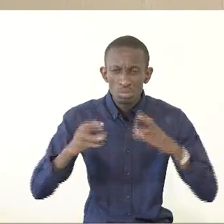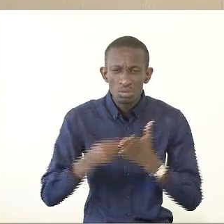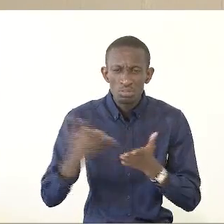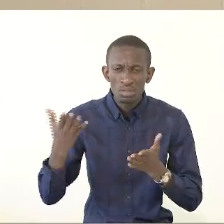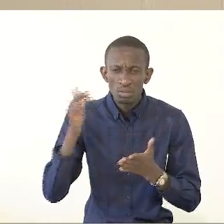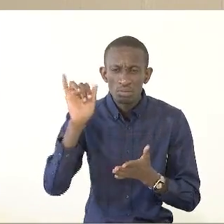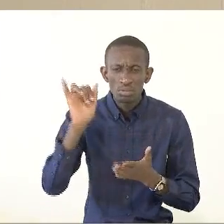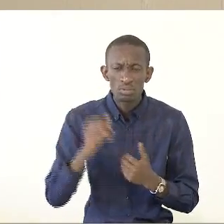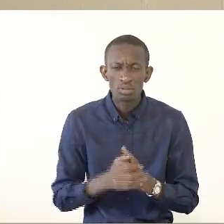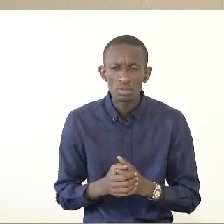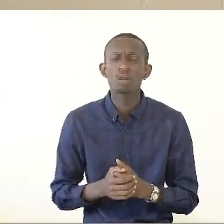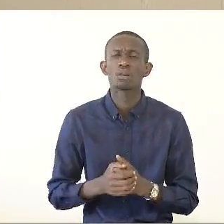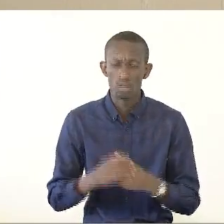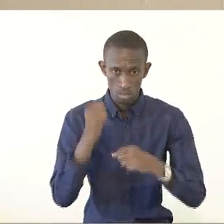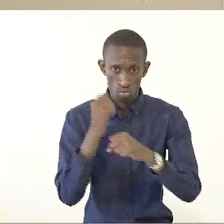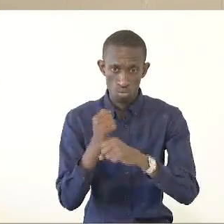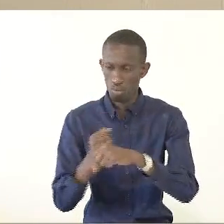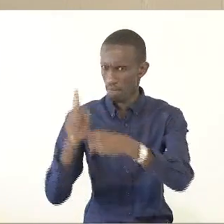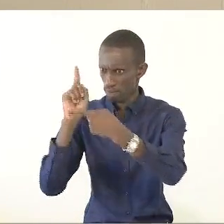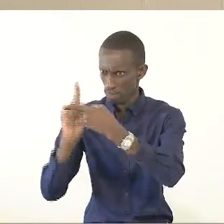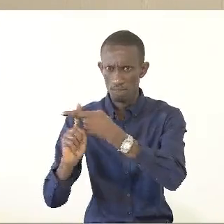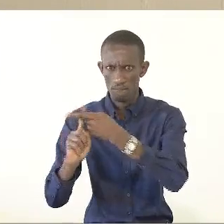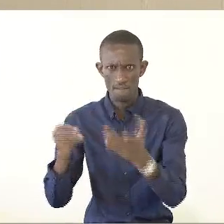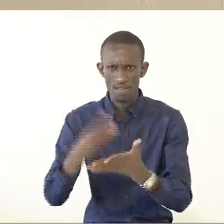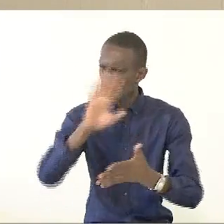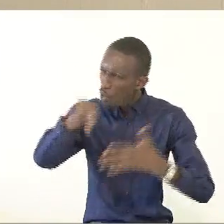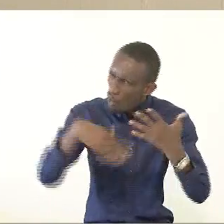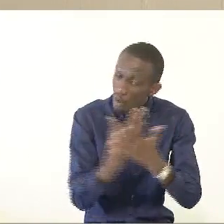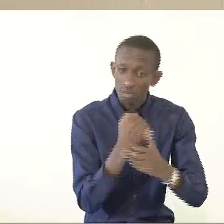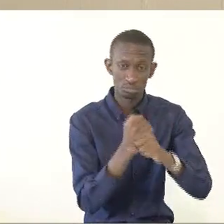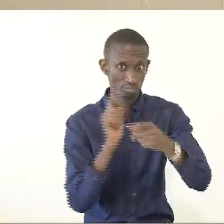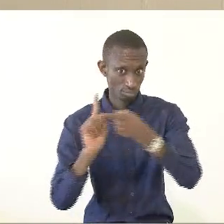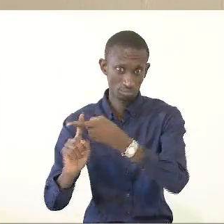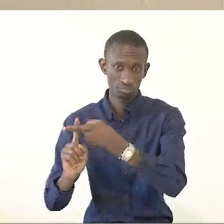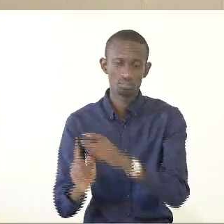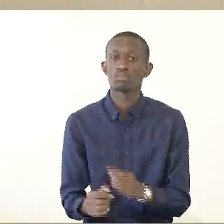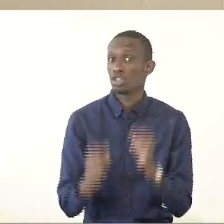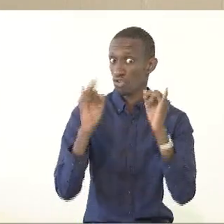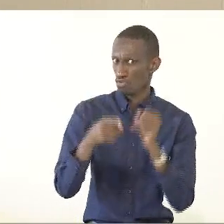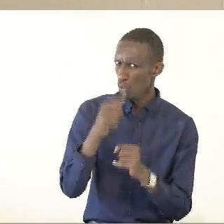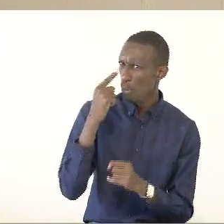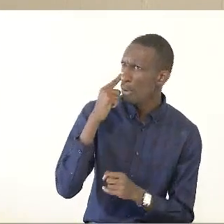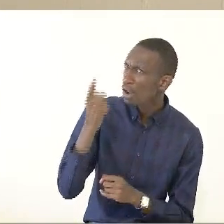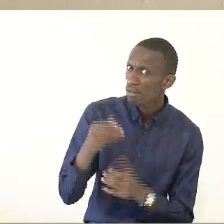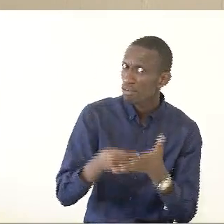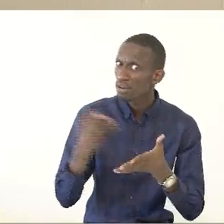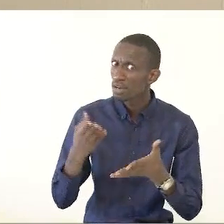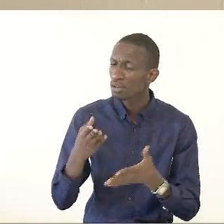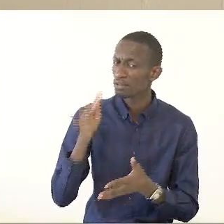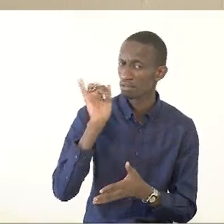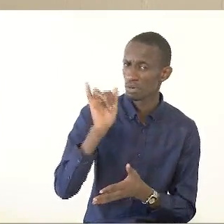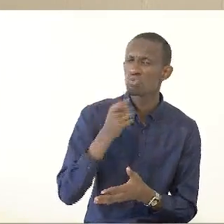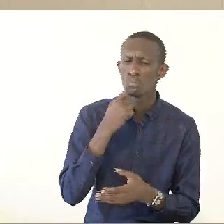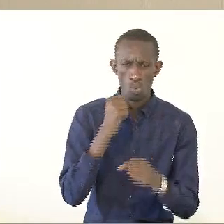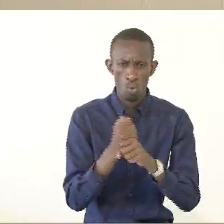to sum up the values you found. Look at this. When you look for the value of y, you need to sum up